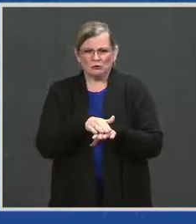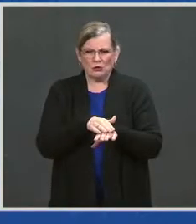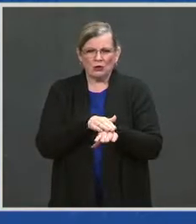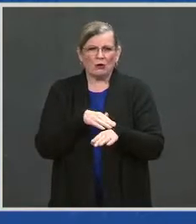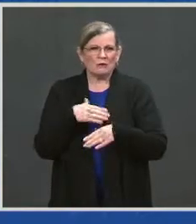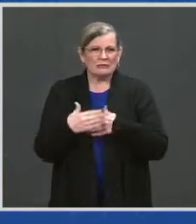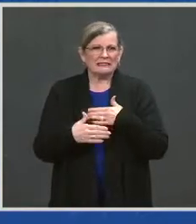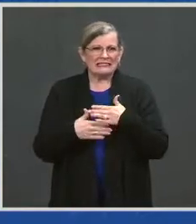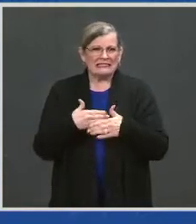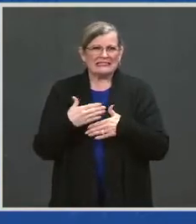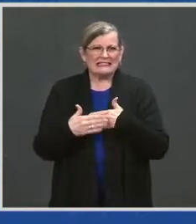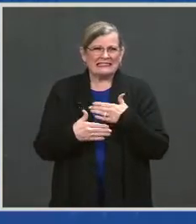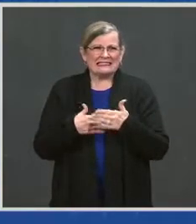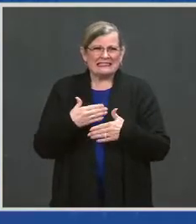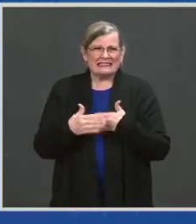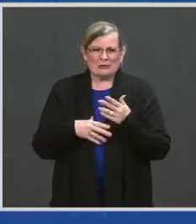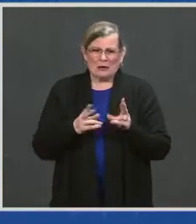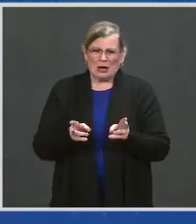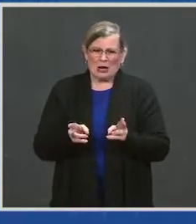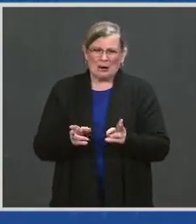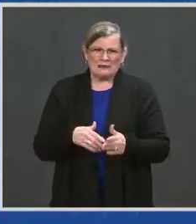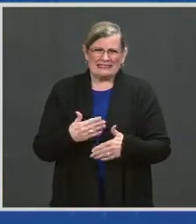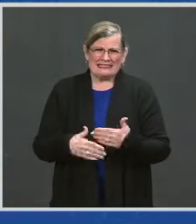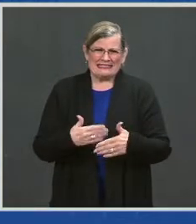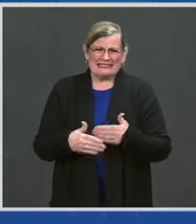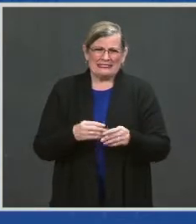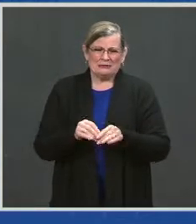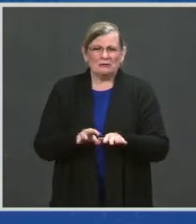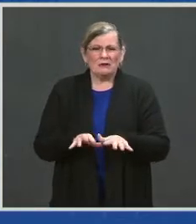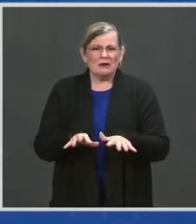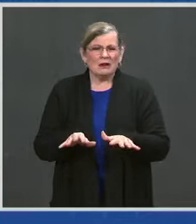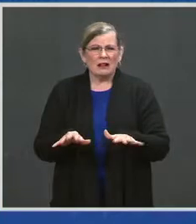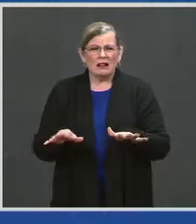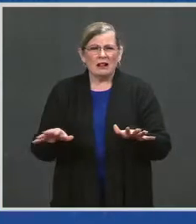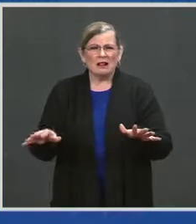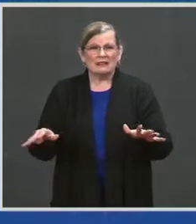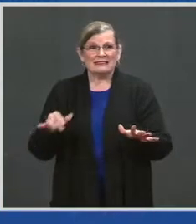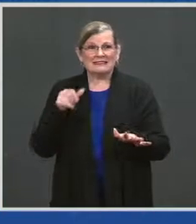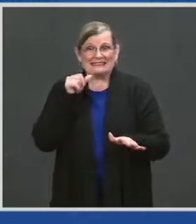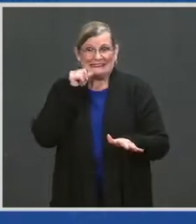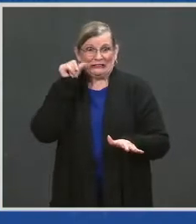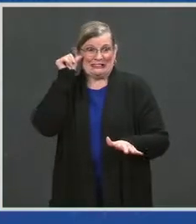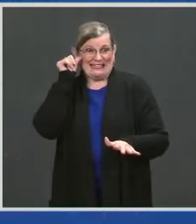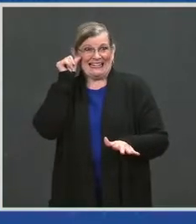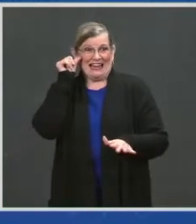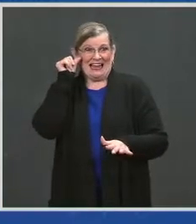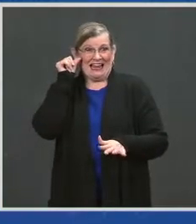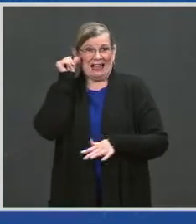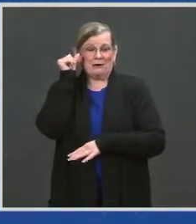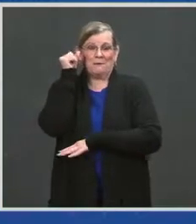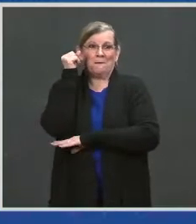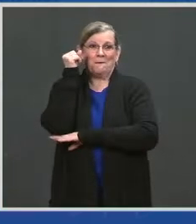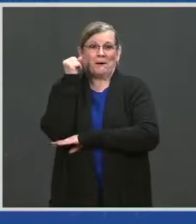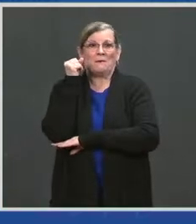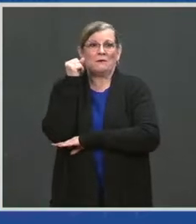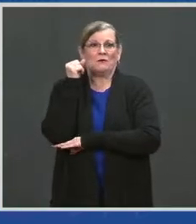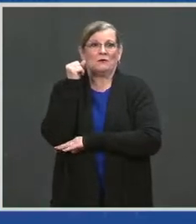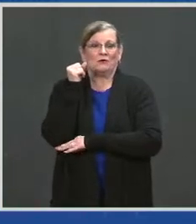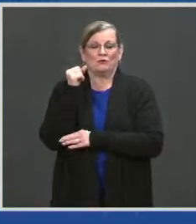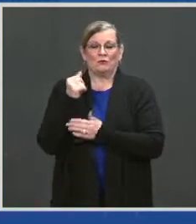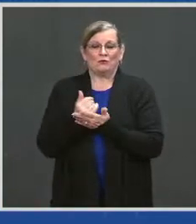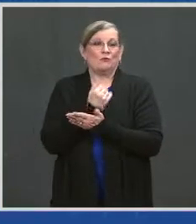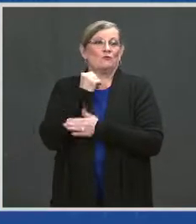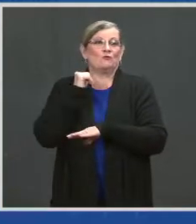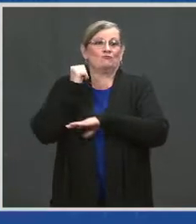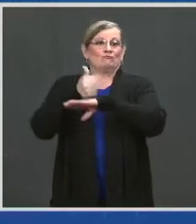world. Yesterday, we set an all-time record for Thursday vaccinations, ending a 7-day period that